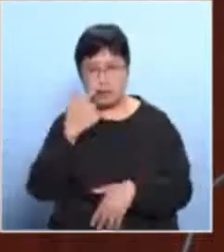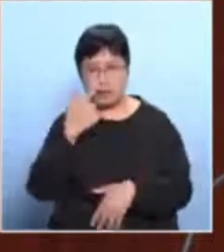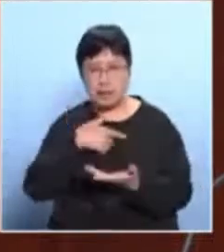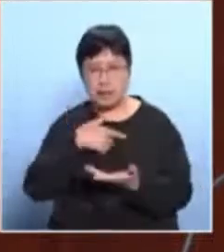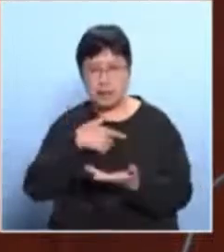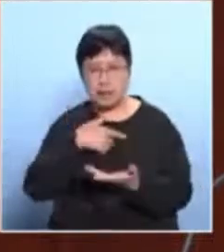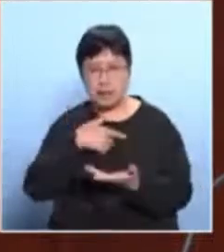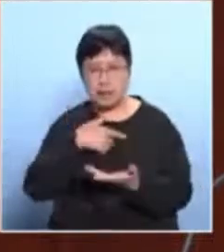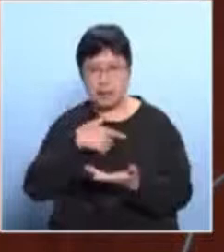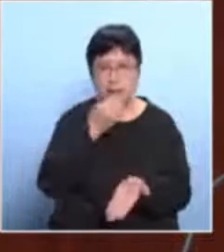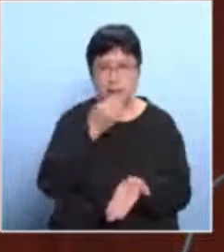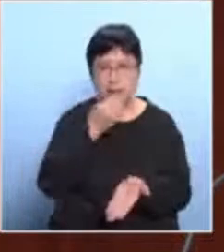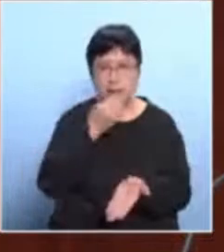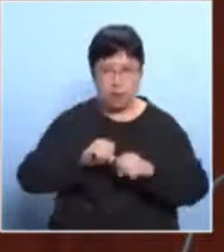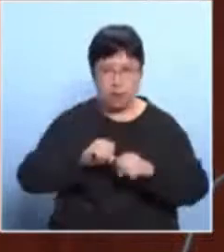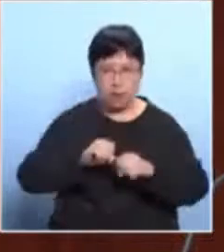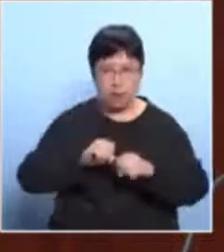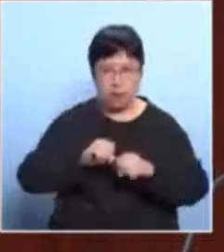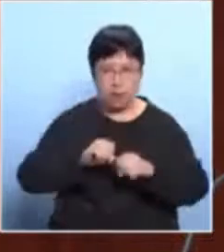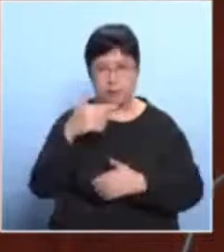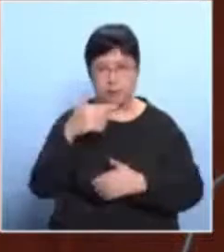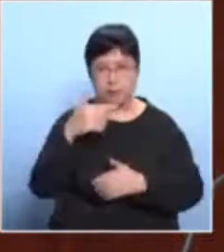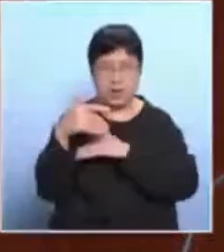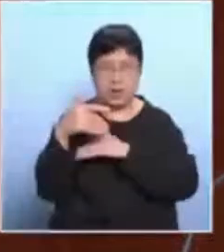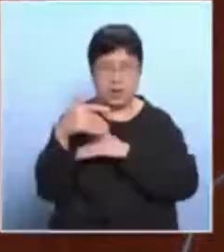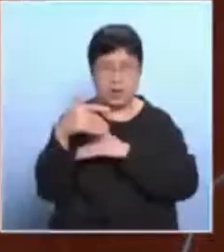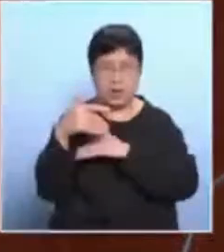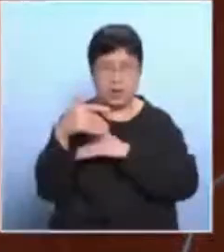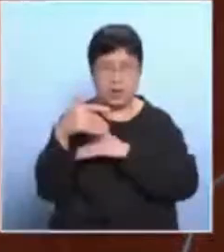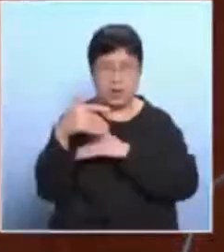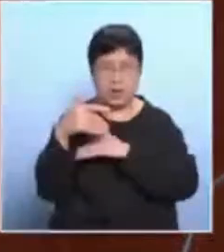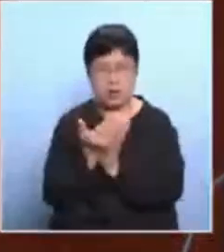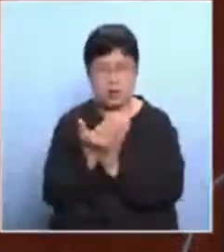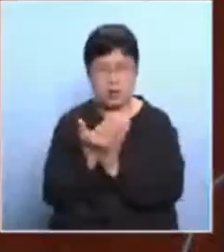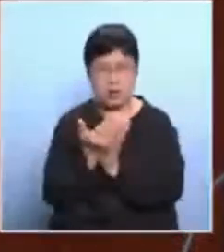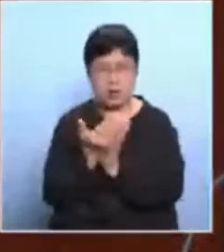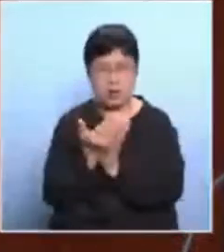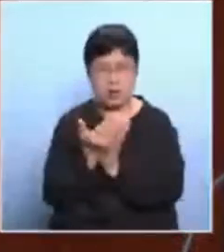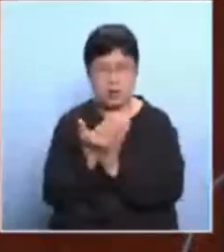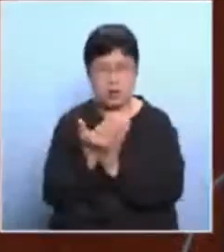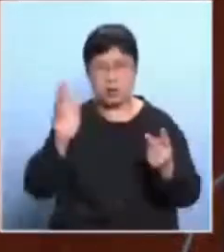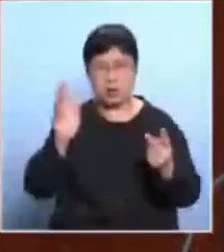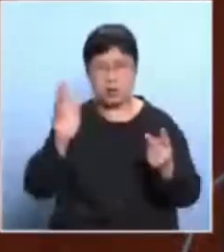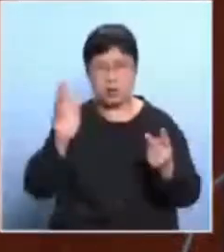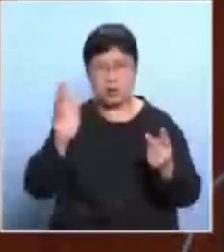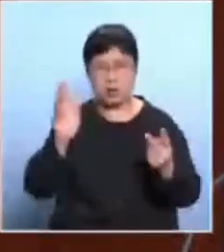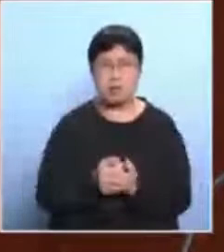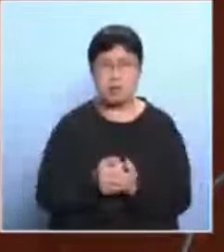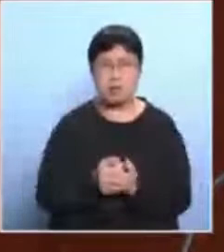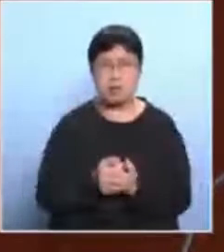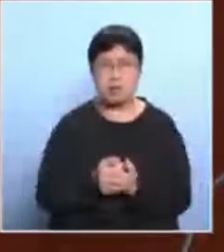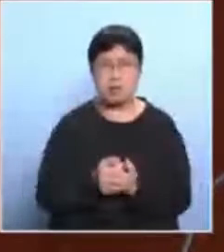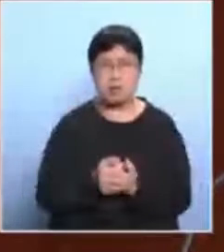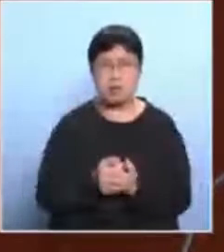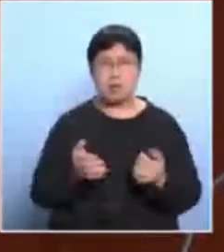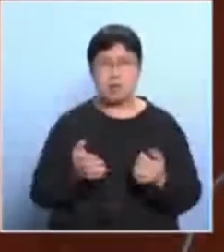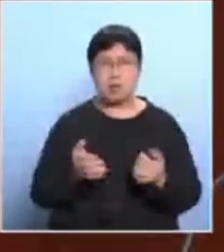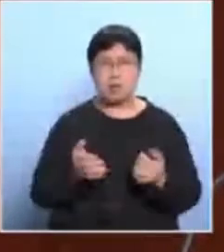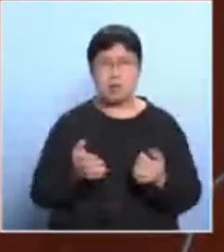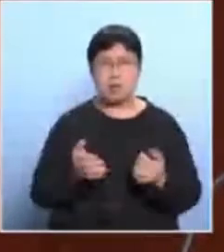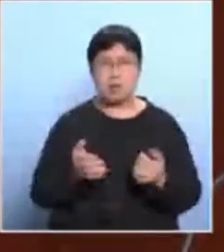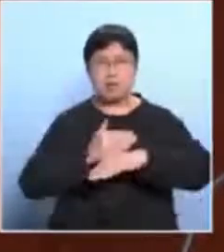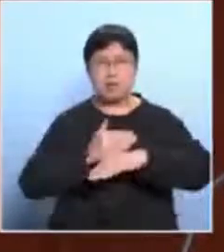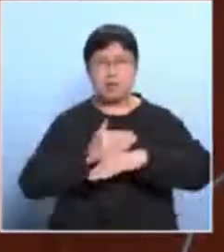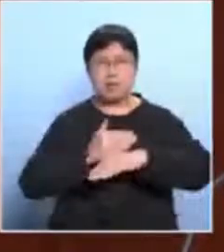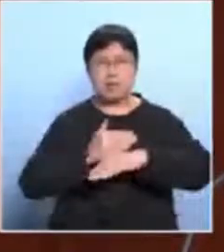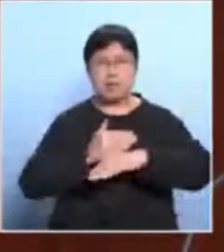green environment industries, healthcare, food technology, and modern logistics, this zone will promote cross-boundary business services